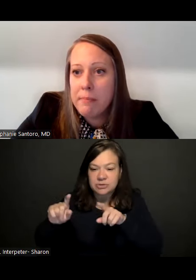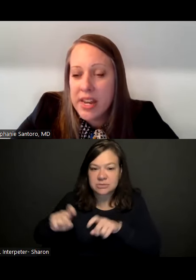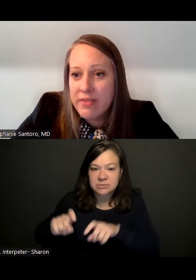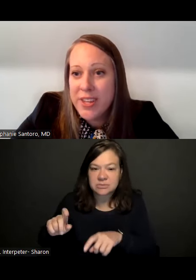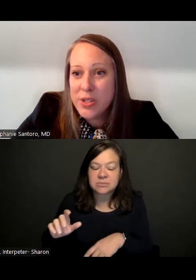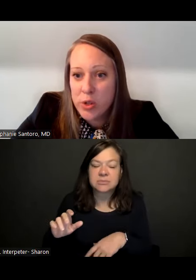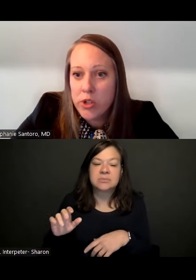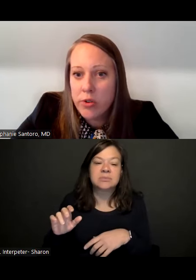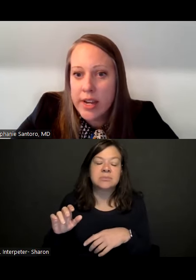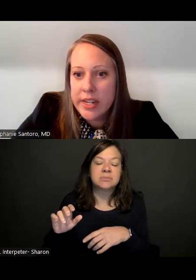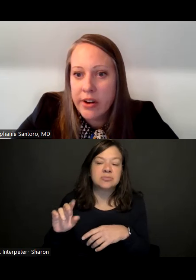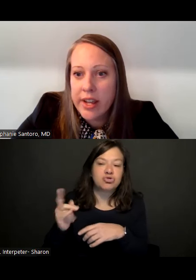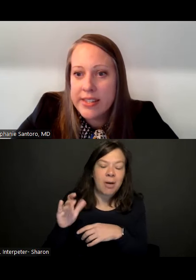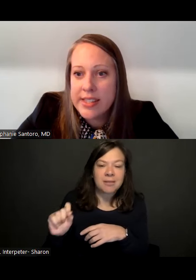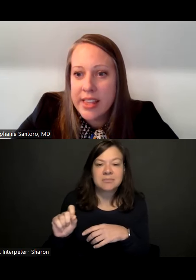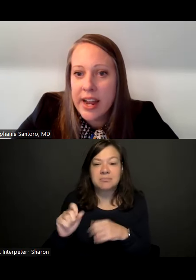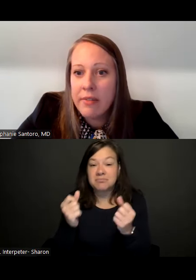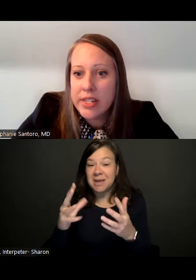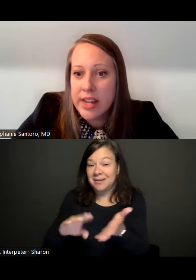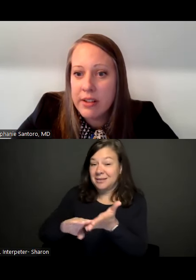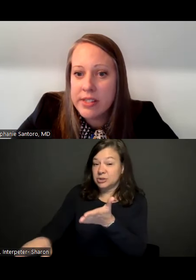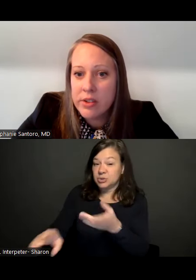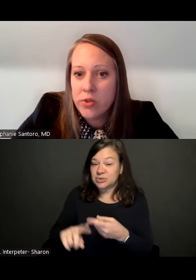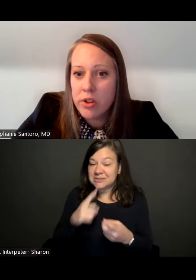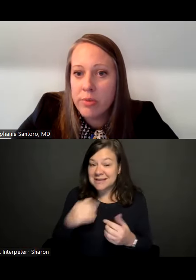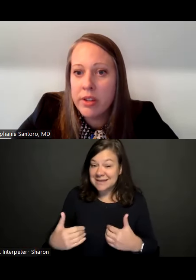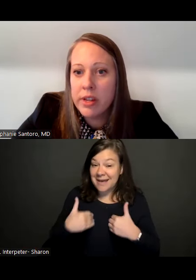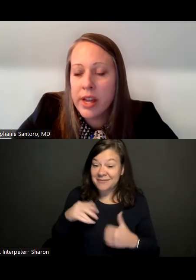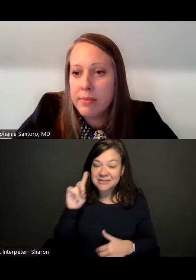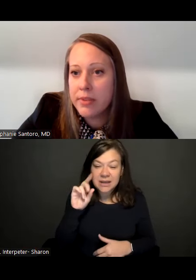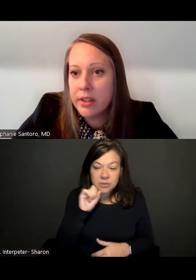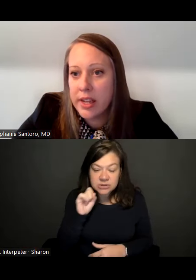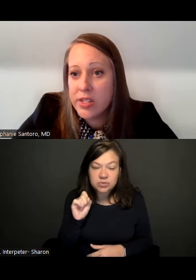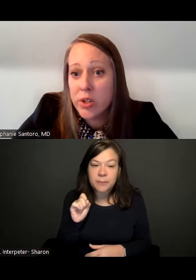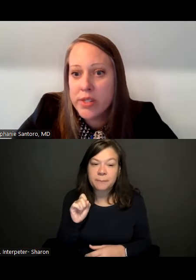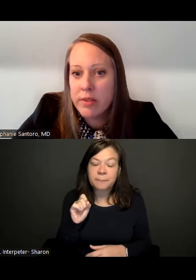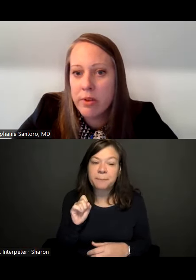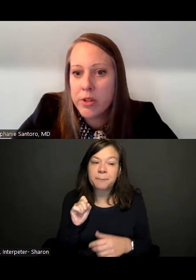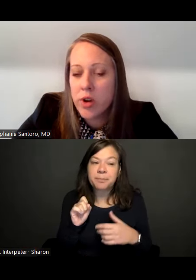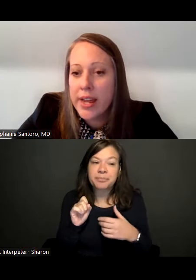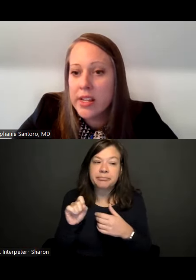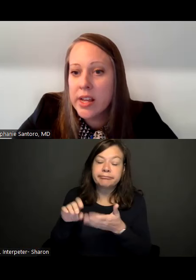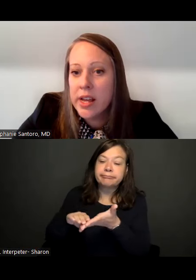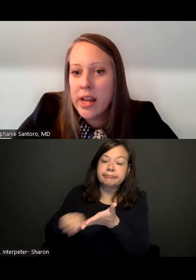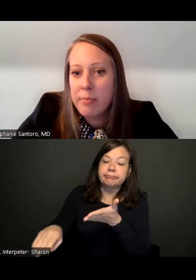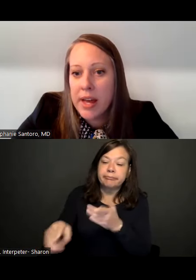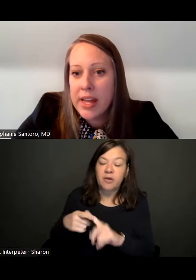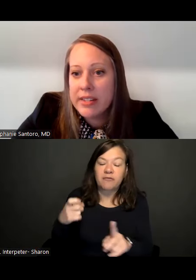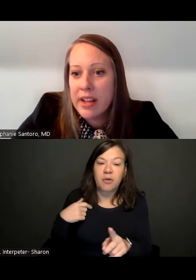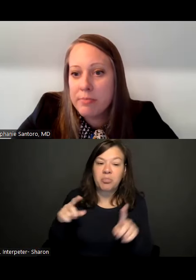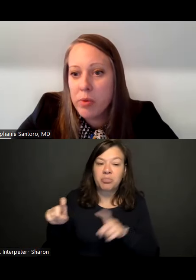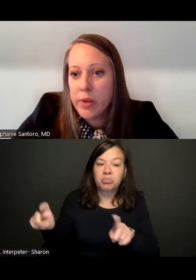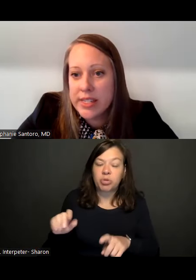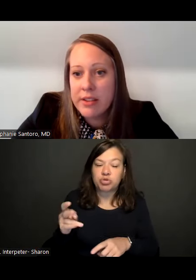many of the exclusion criteria say that having Down syndrome excludes them from the trial.